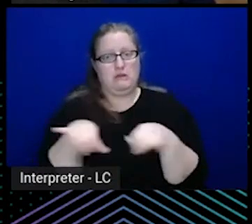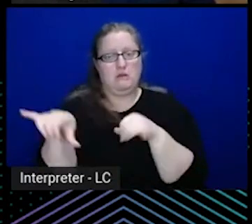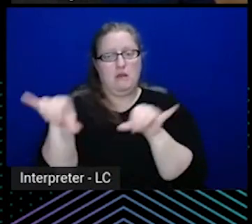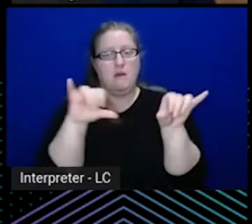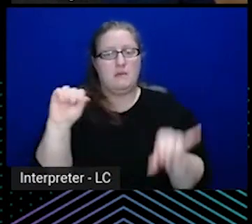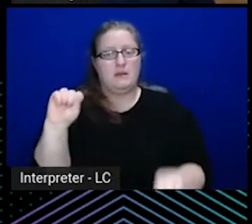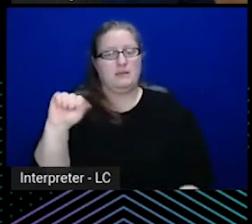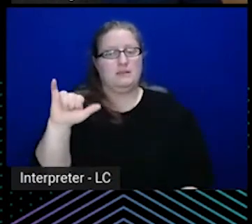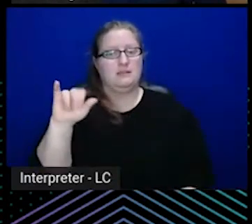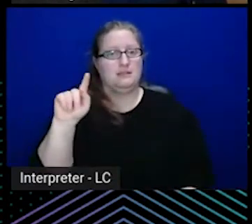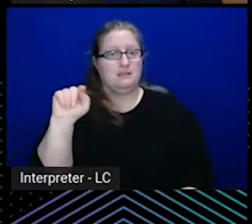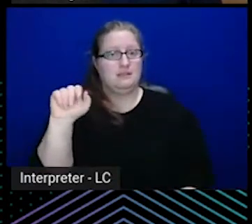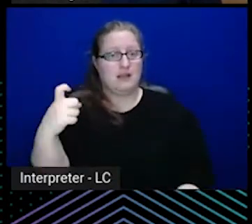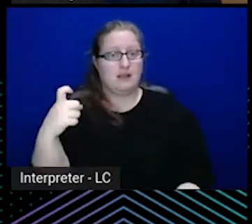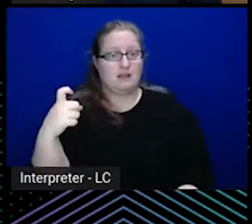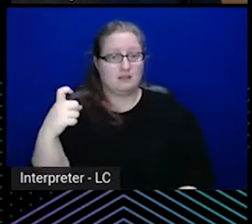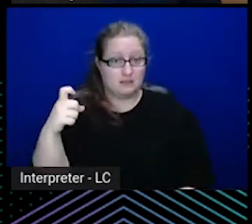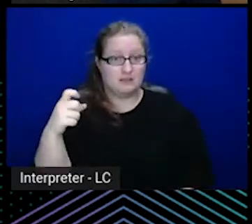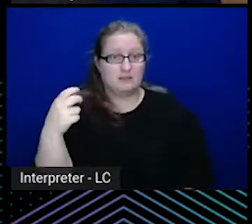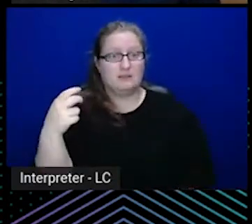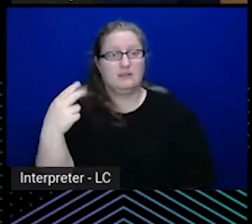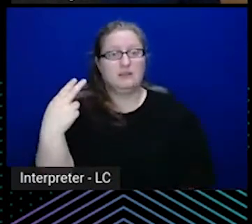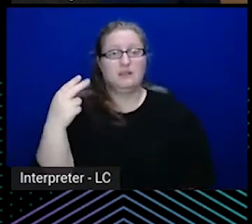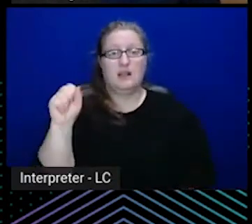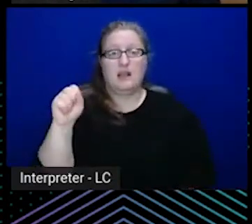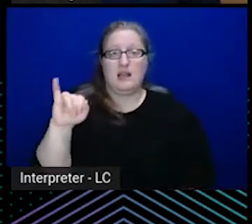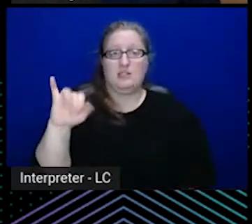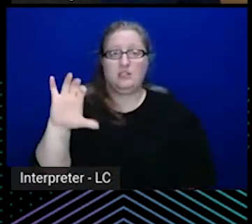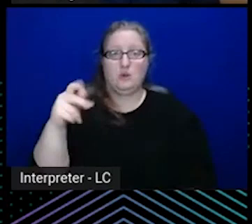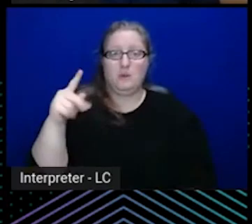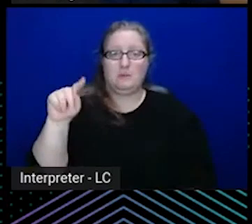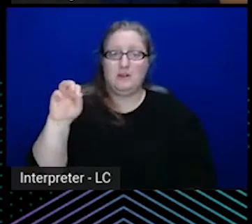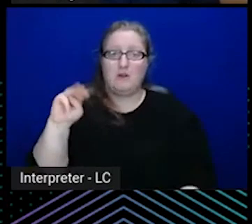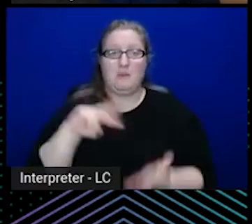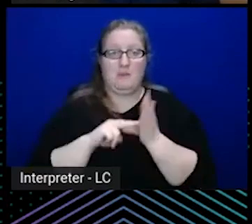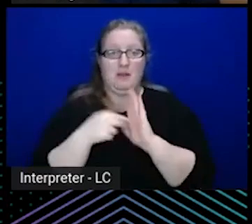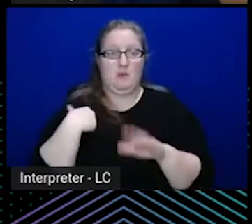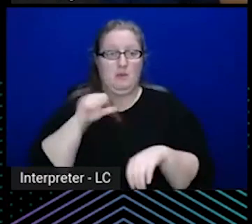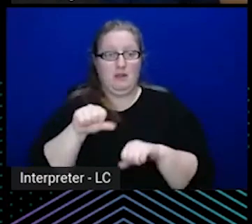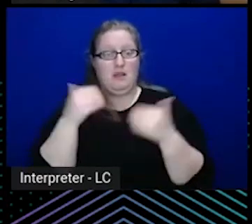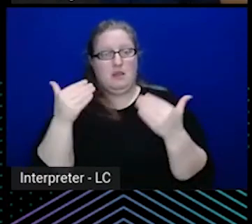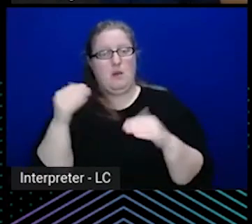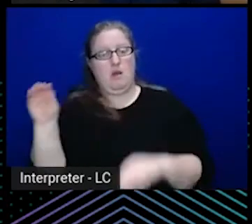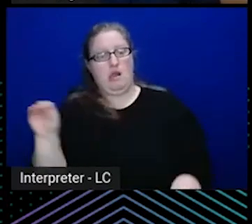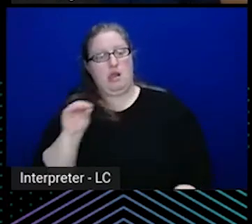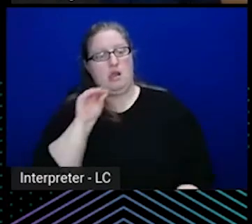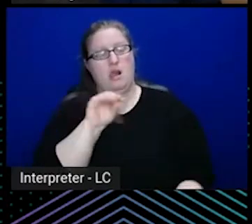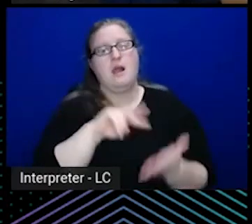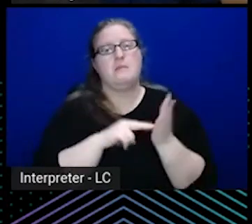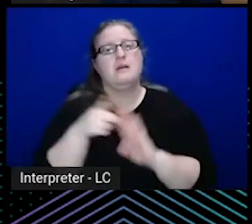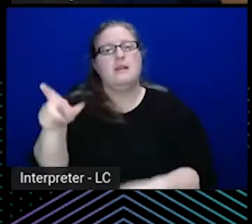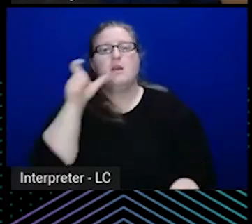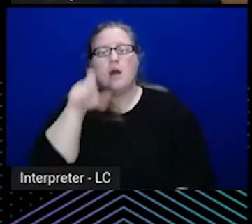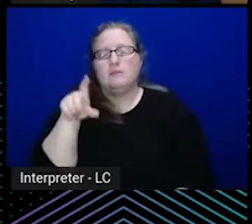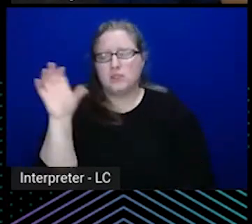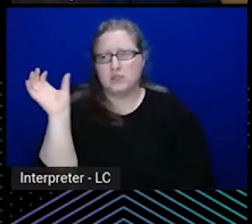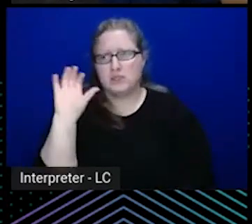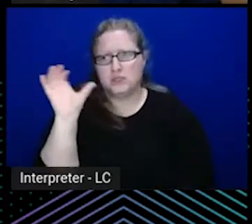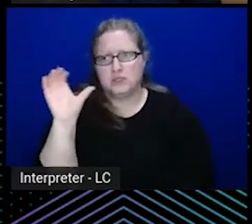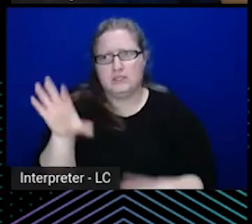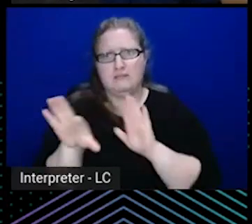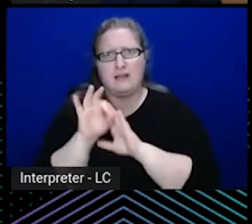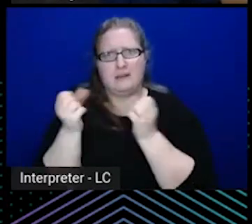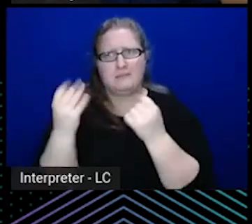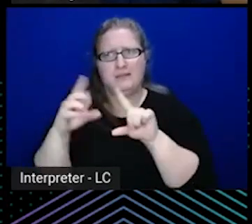Terraform. We're able to bake in our security controls, so our developers don't have to go look at a long list of controls